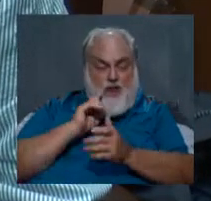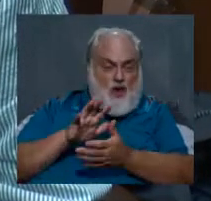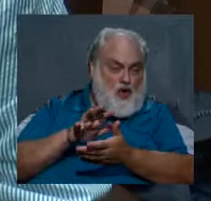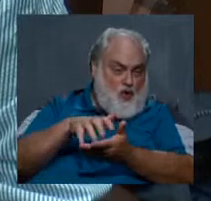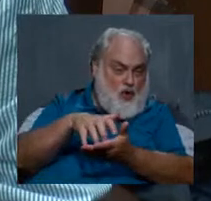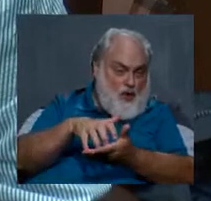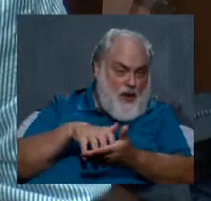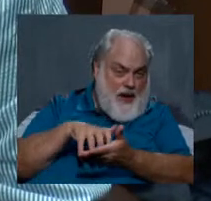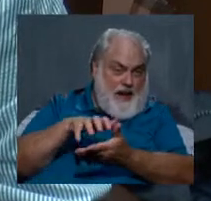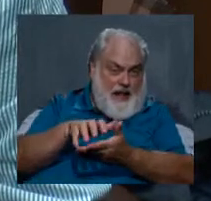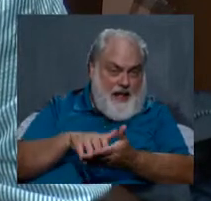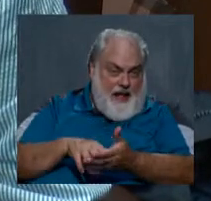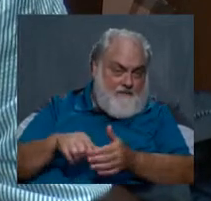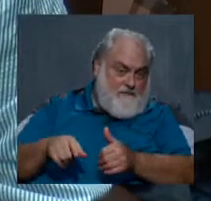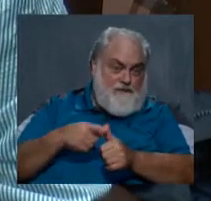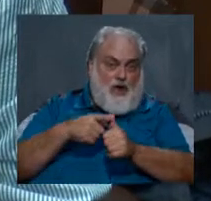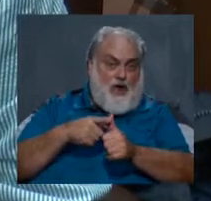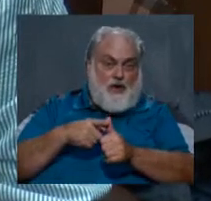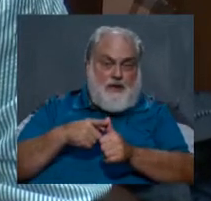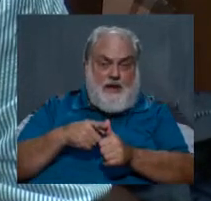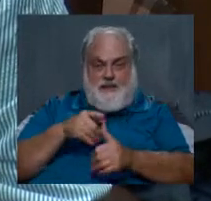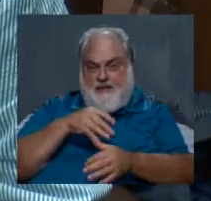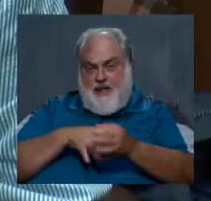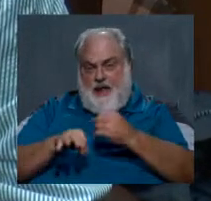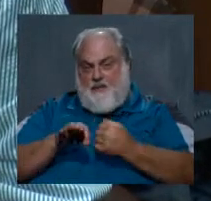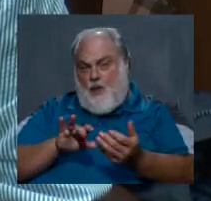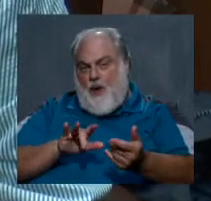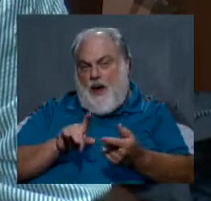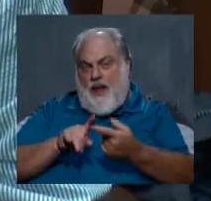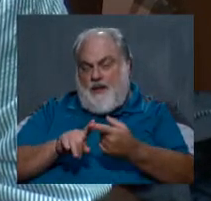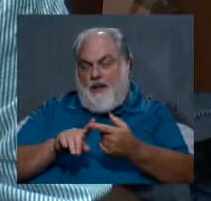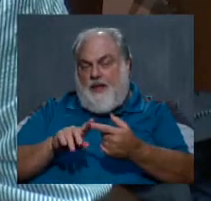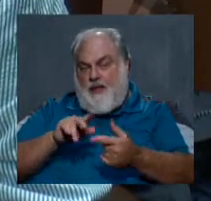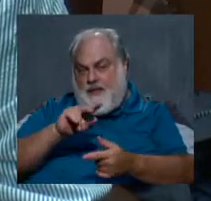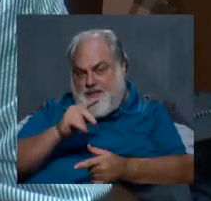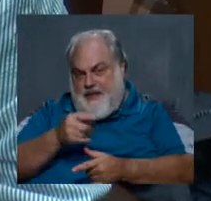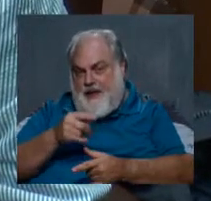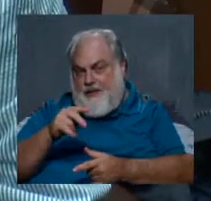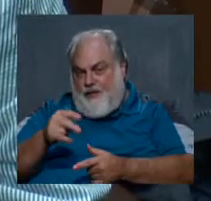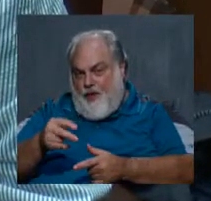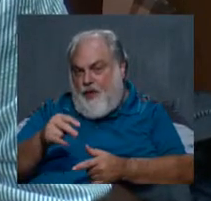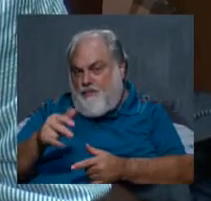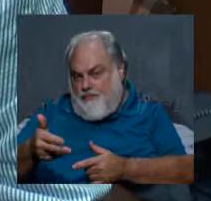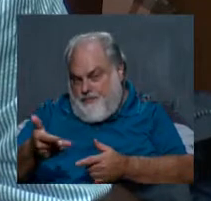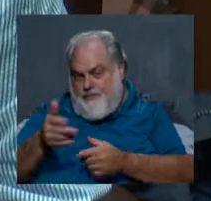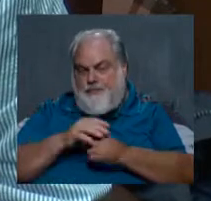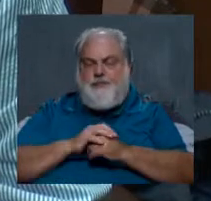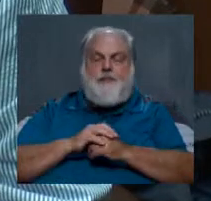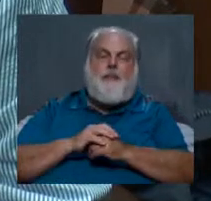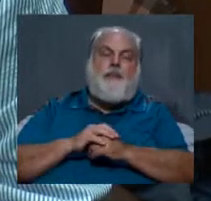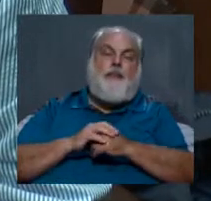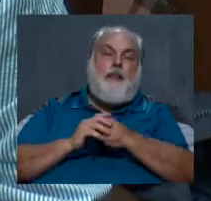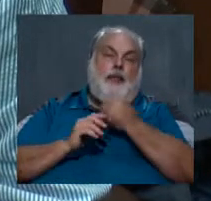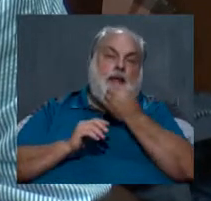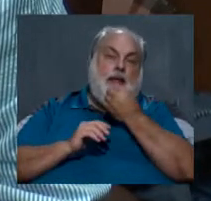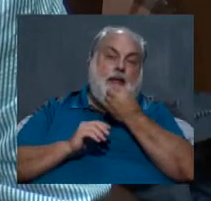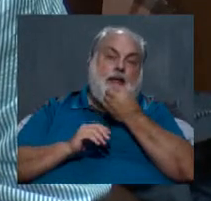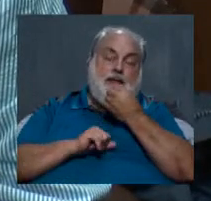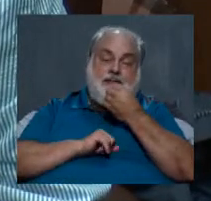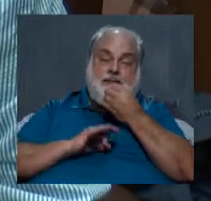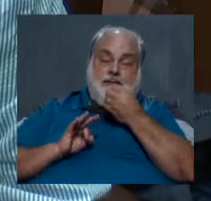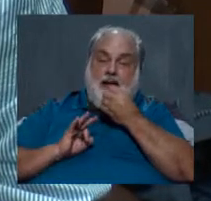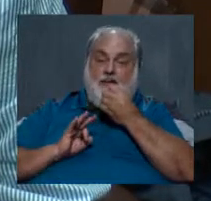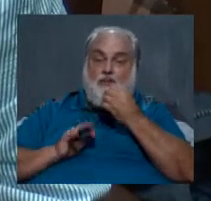future phases with the development site with the construction of the indoor athletic field and baseball facility.